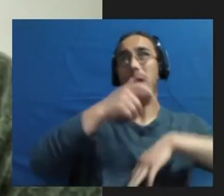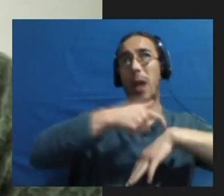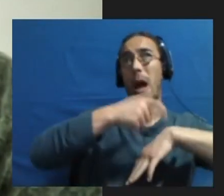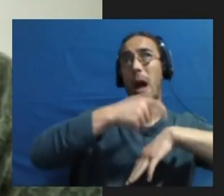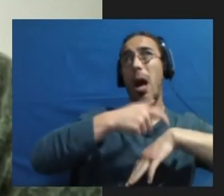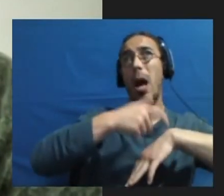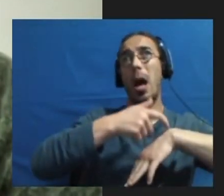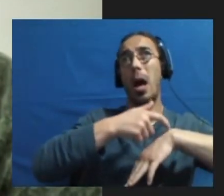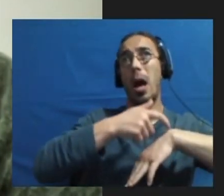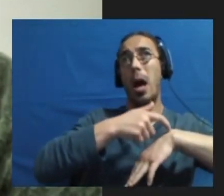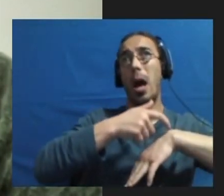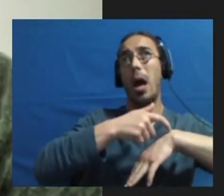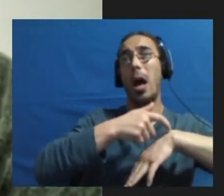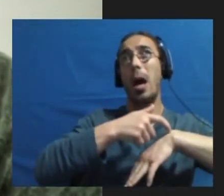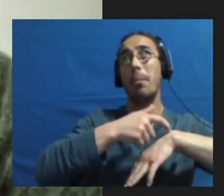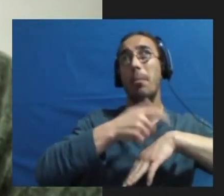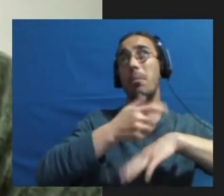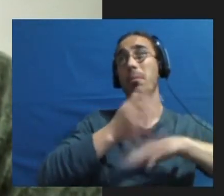I had to learn